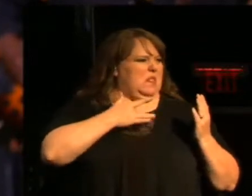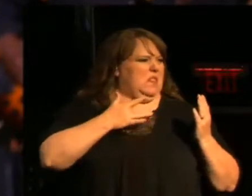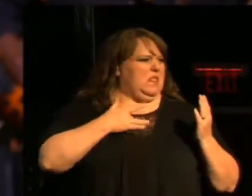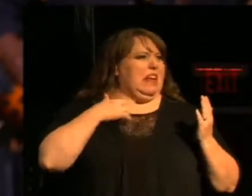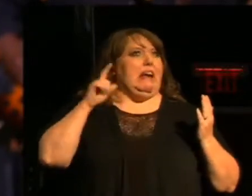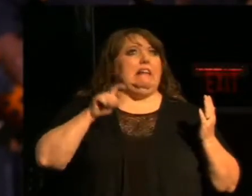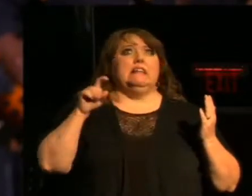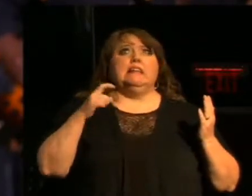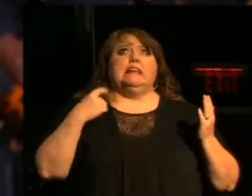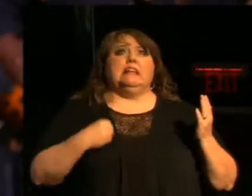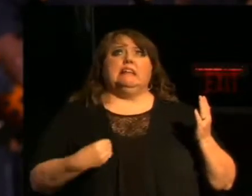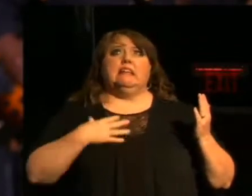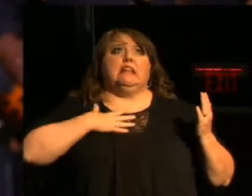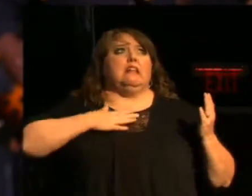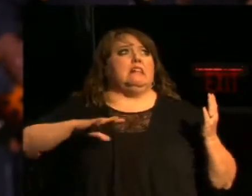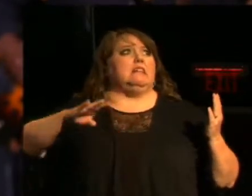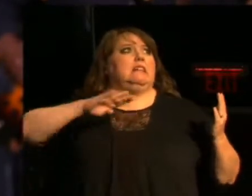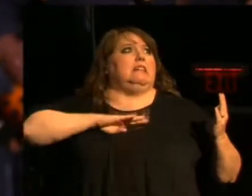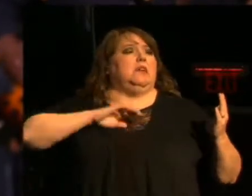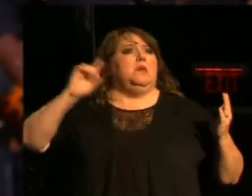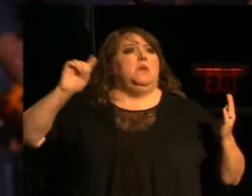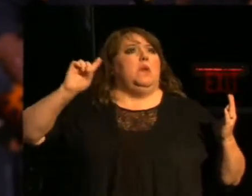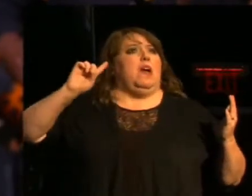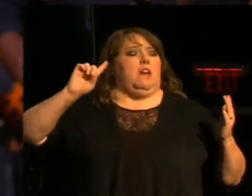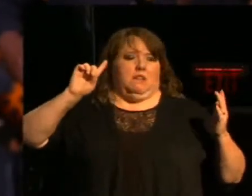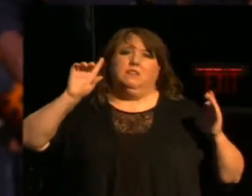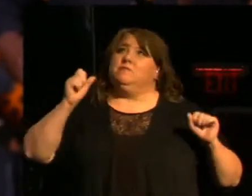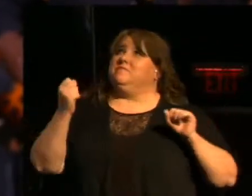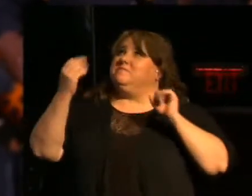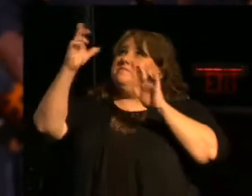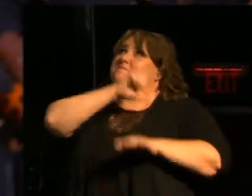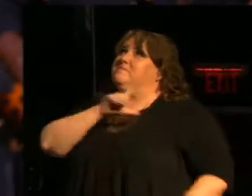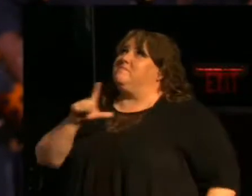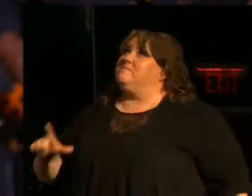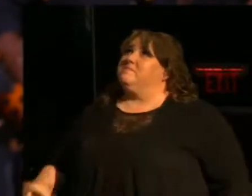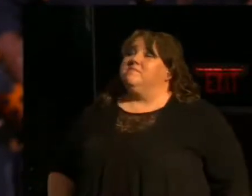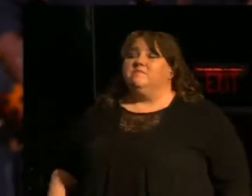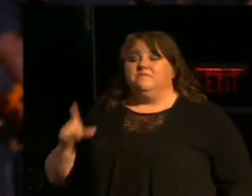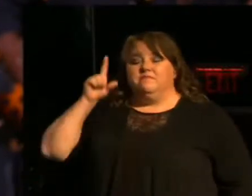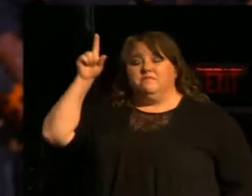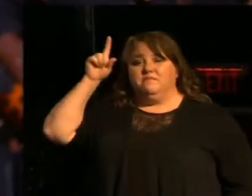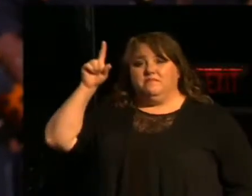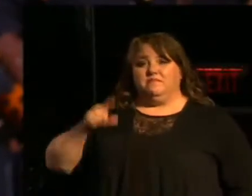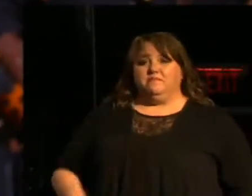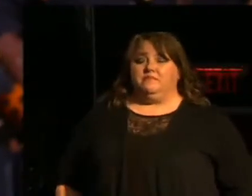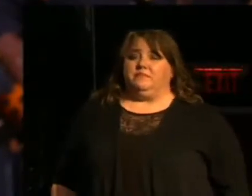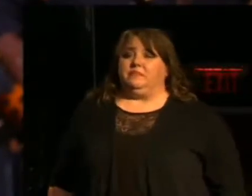were that I had never seen before. And then all of a sudden,